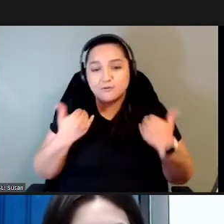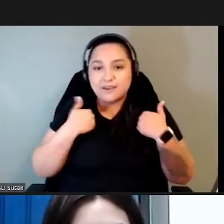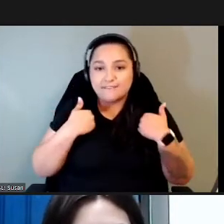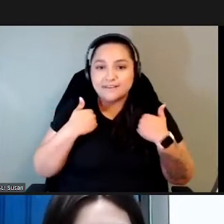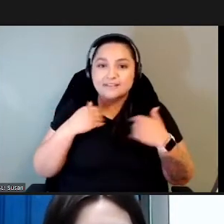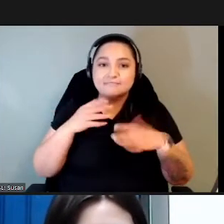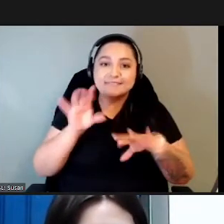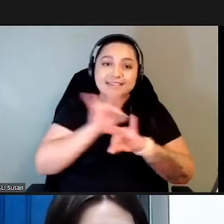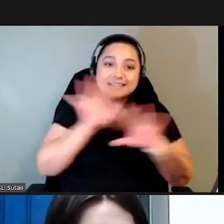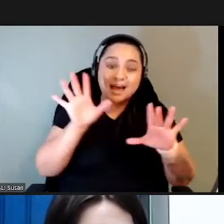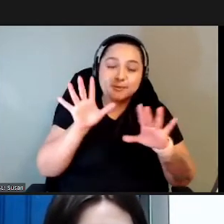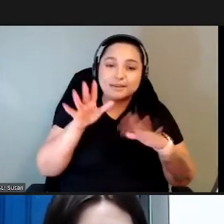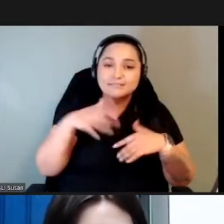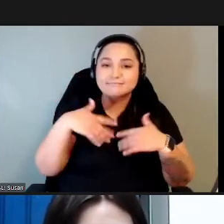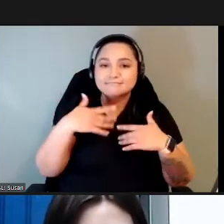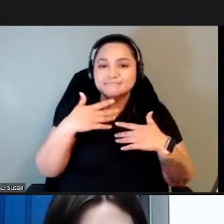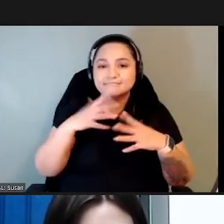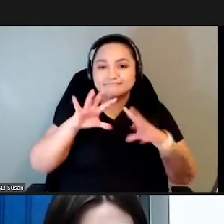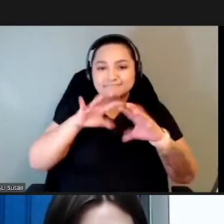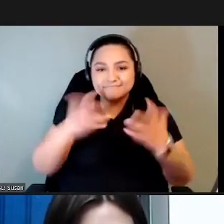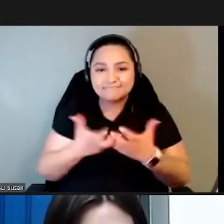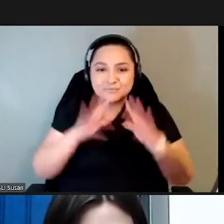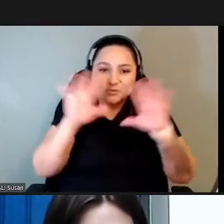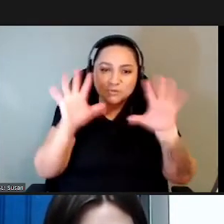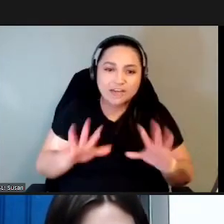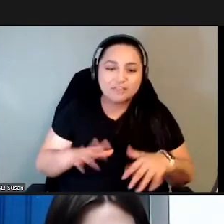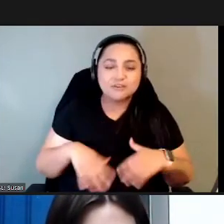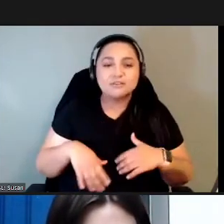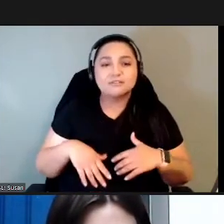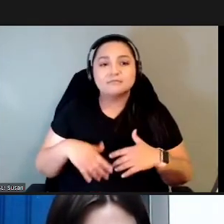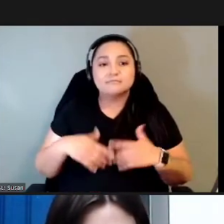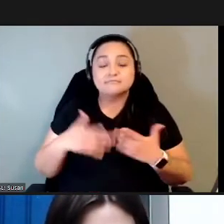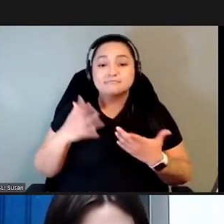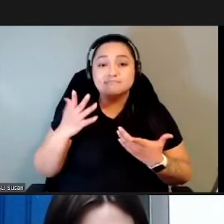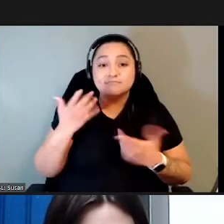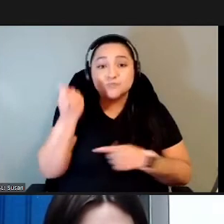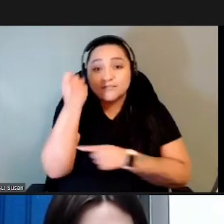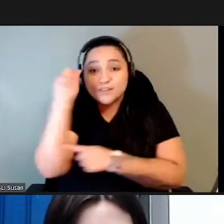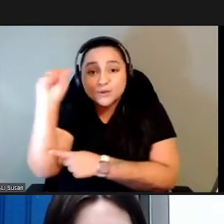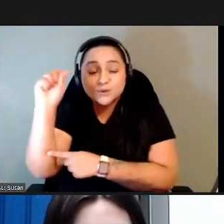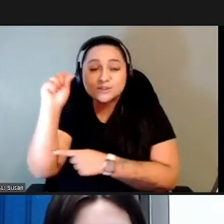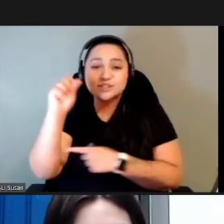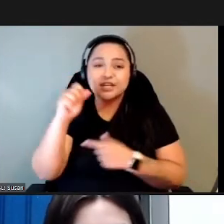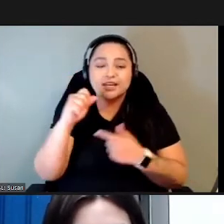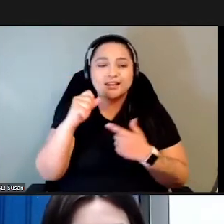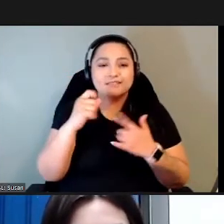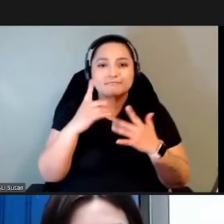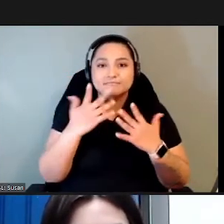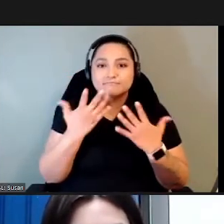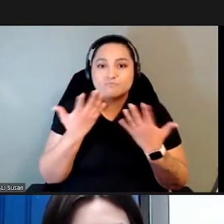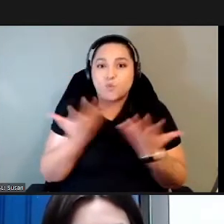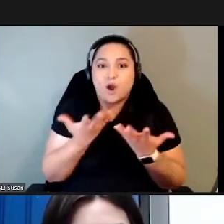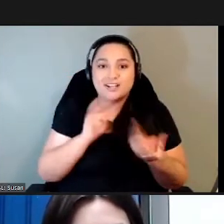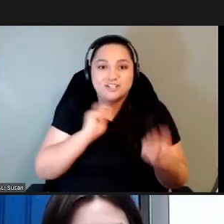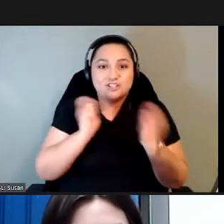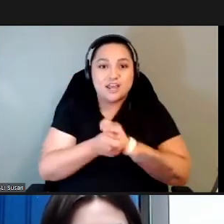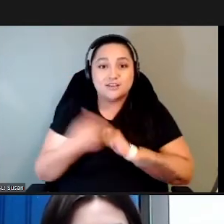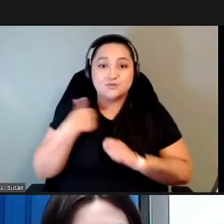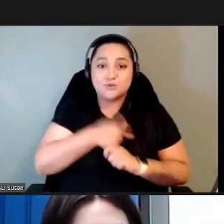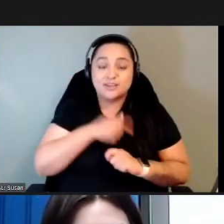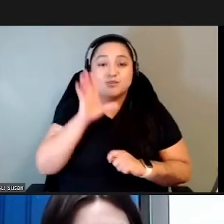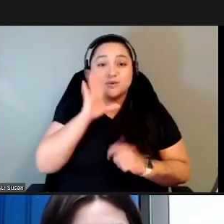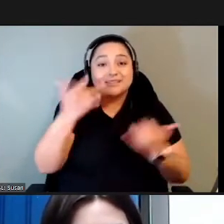amidst revolution to overcome historic injustice. Who knows what change we'll all live to see, but we are